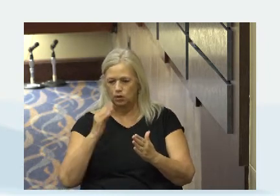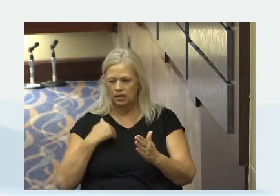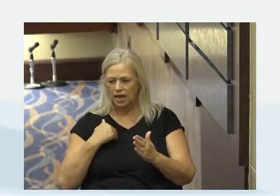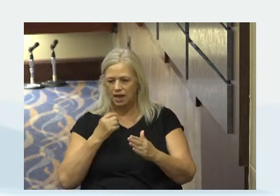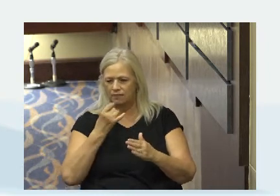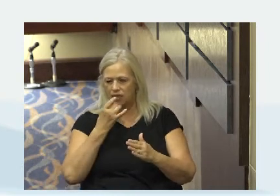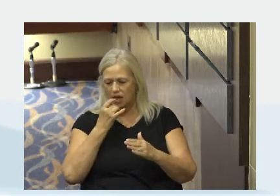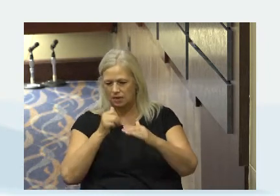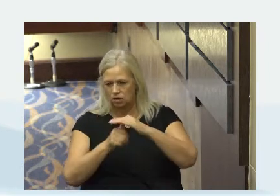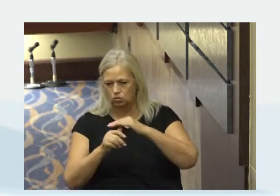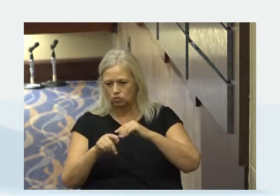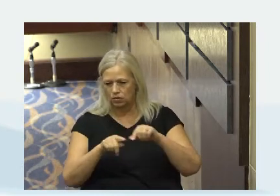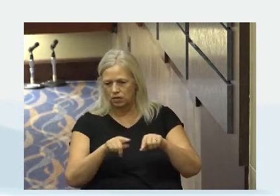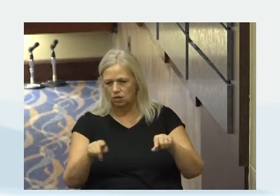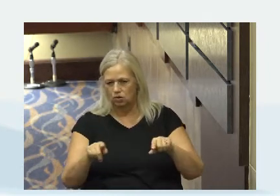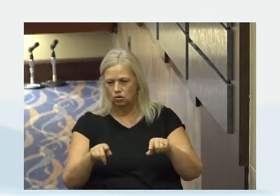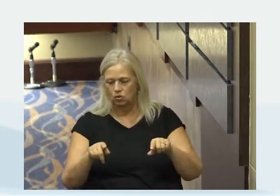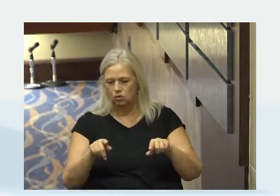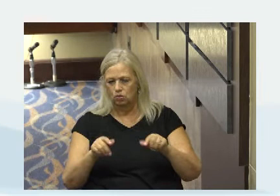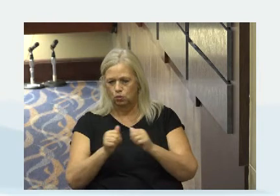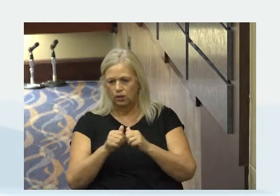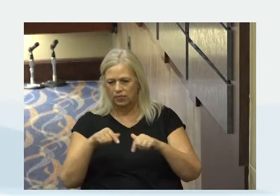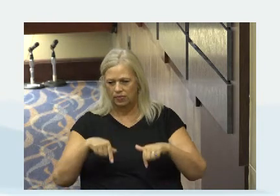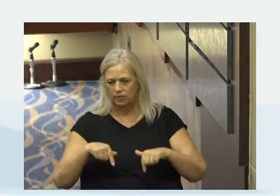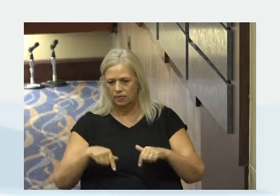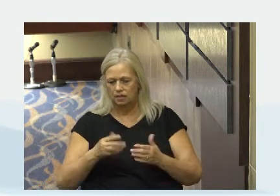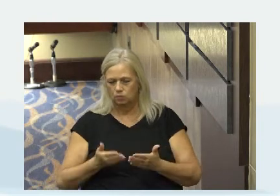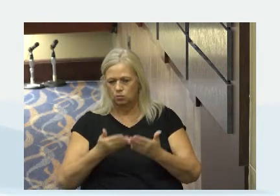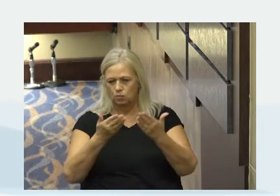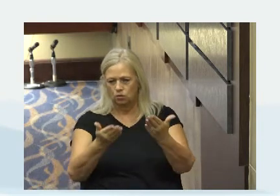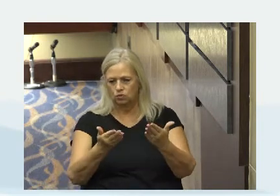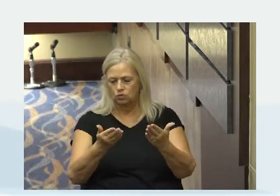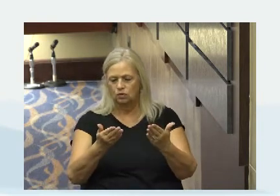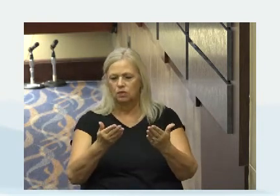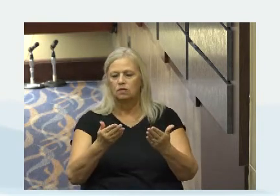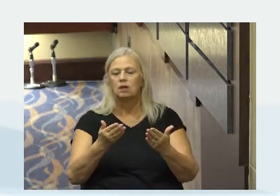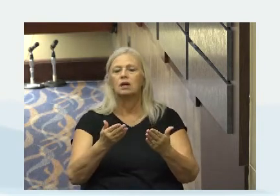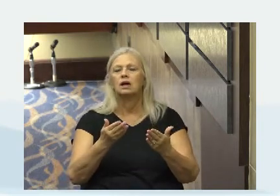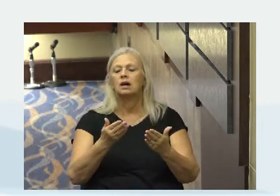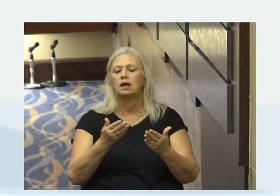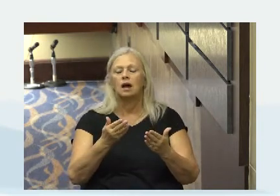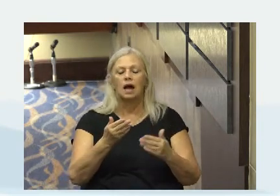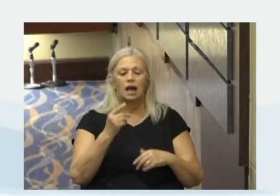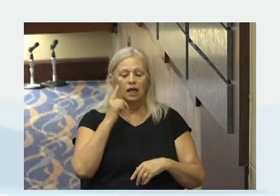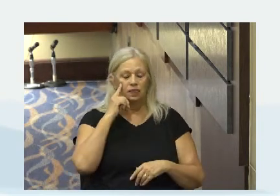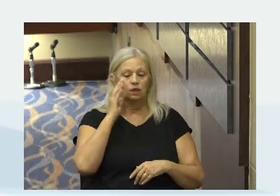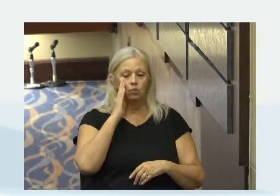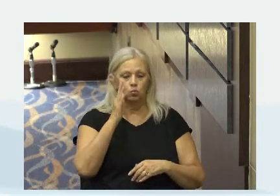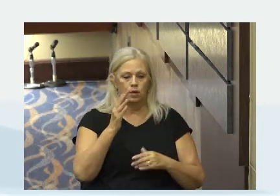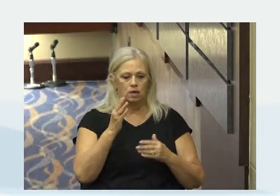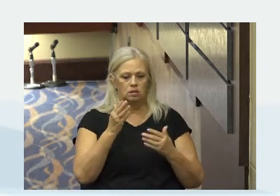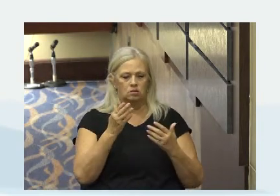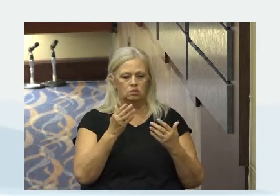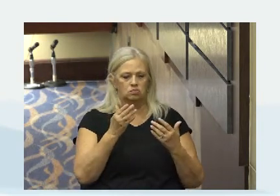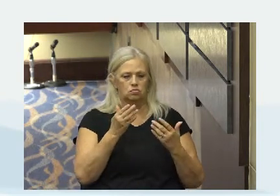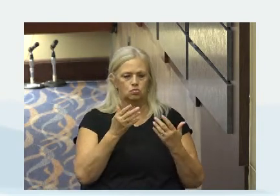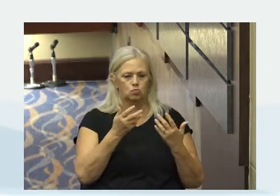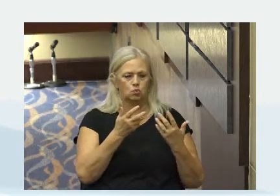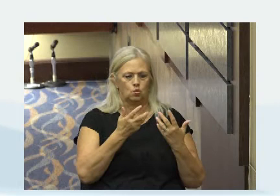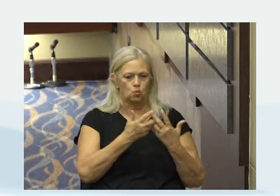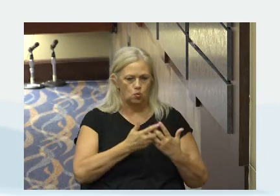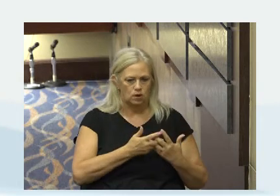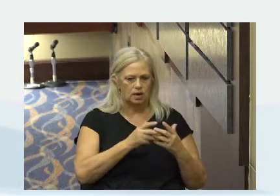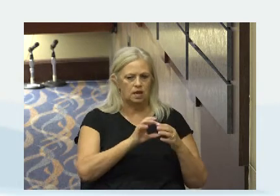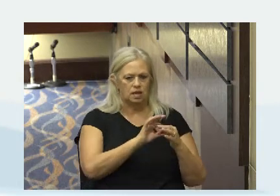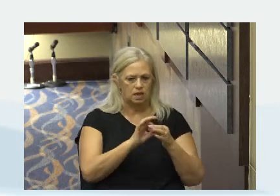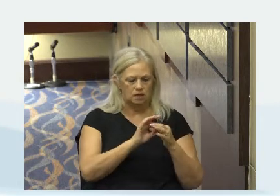proposal? Yeah, I think we're going to be talking and coordinating that as we move forward to make sure that what we have is